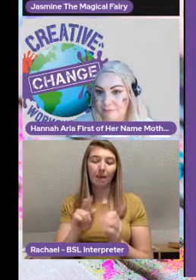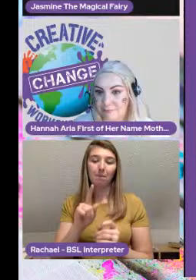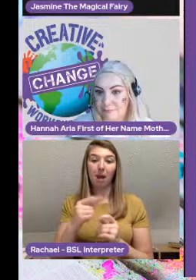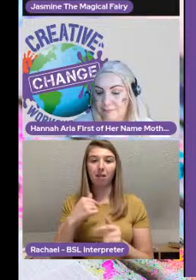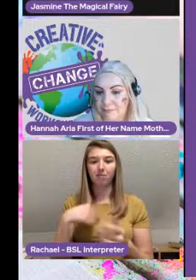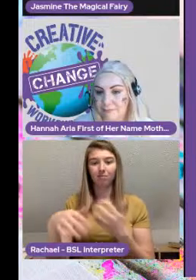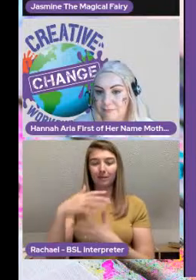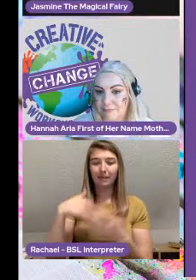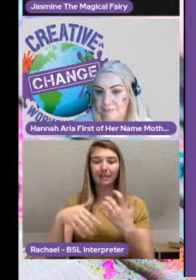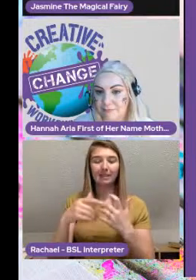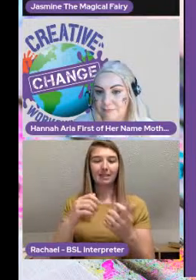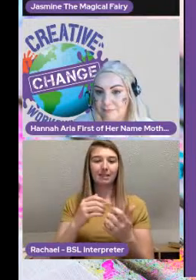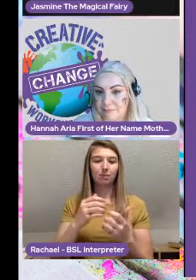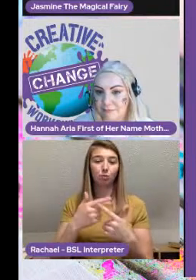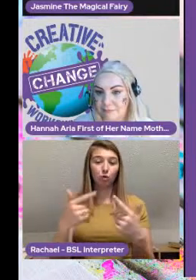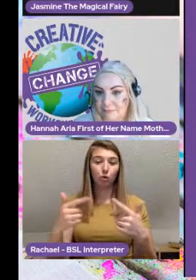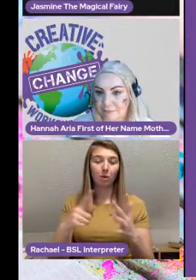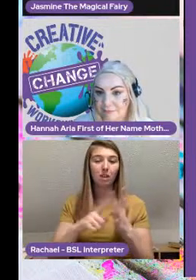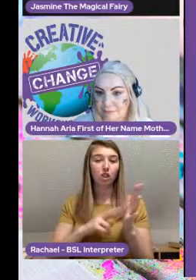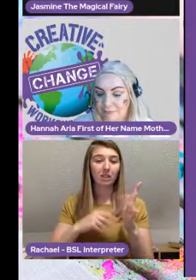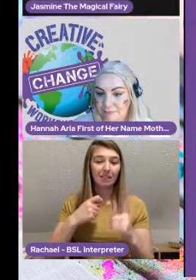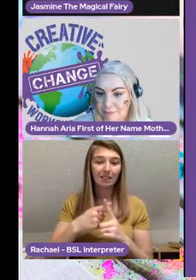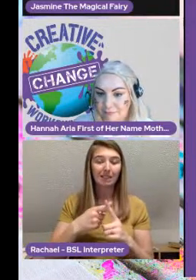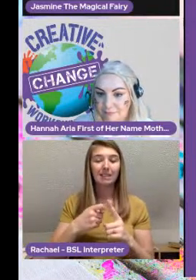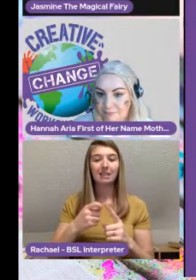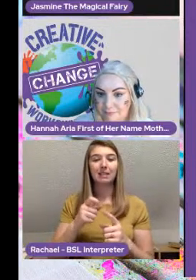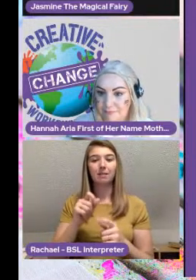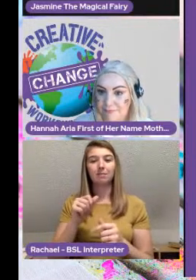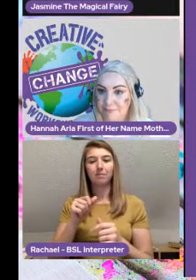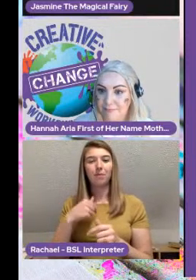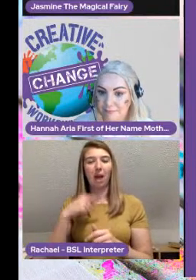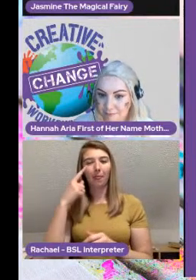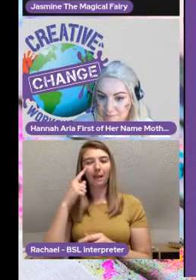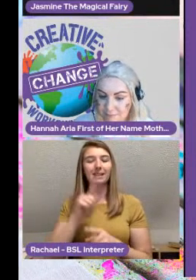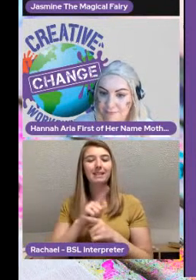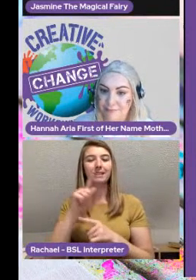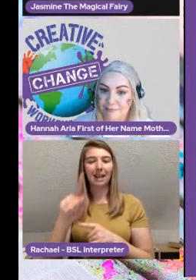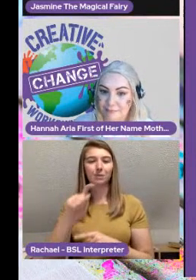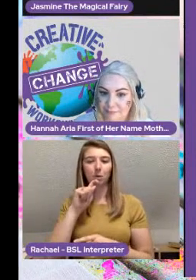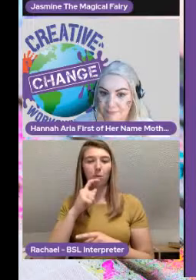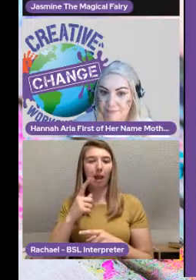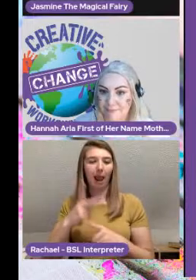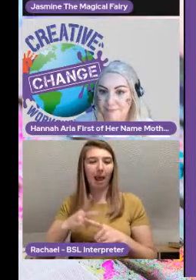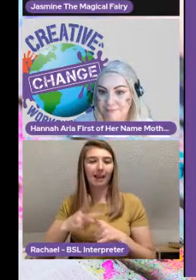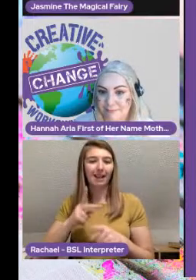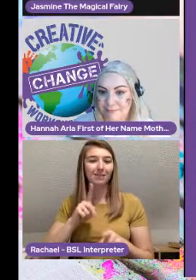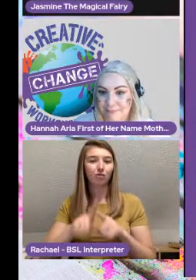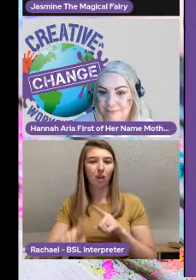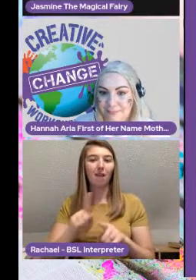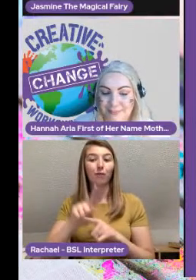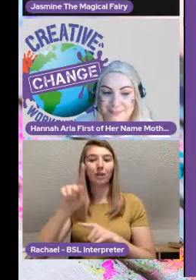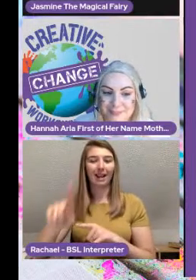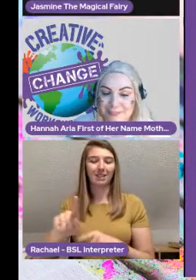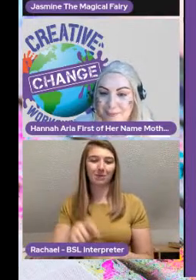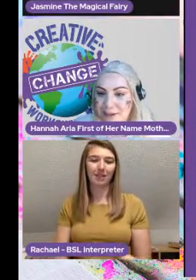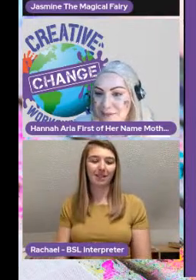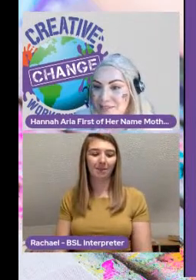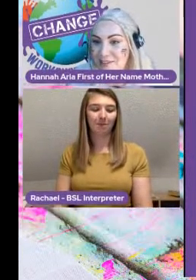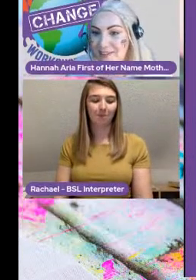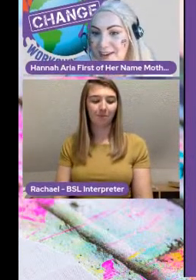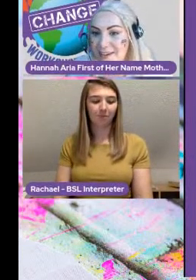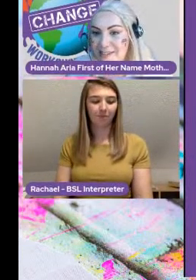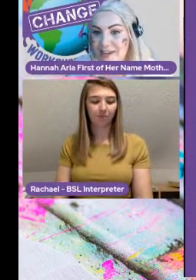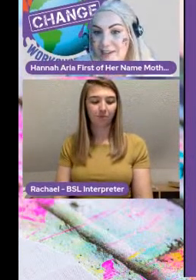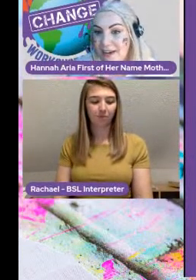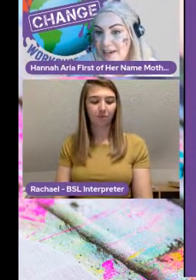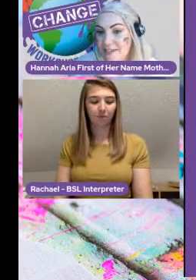lettering. I think I'm going to have another go for next week's share. Best wishes, Katie. Oh, well